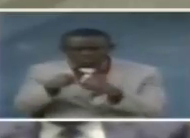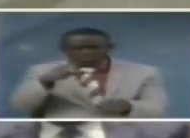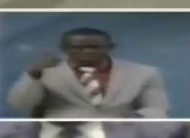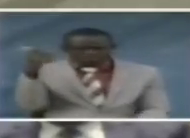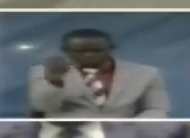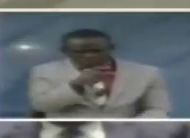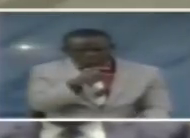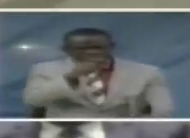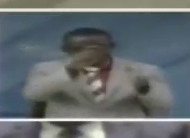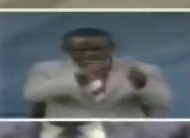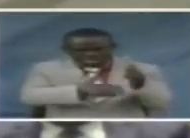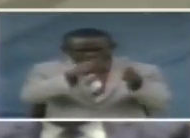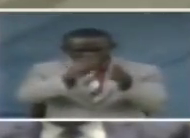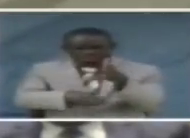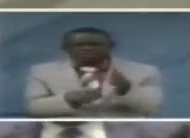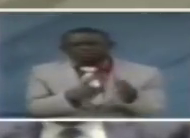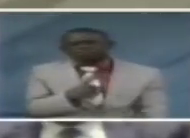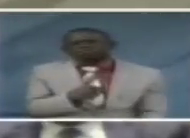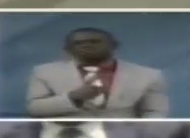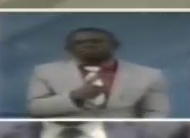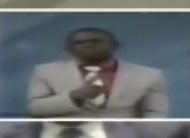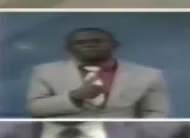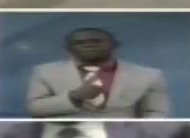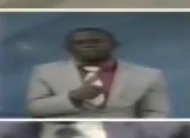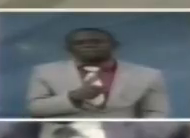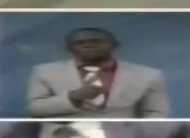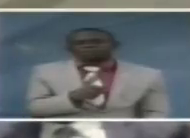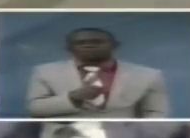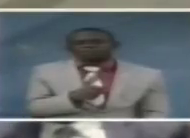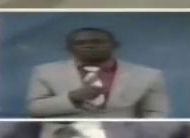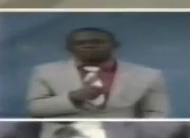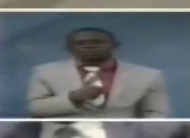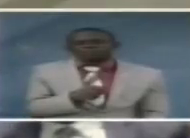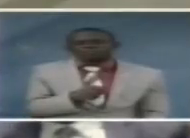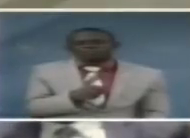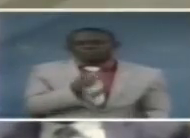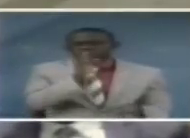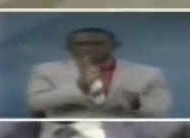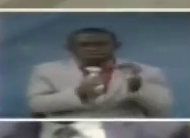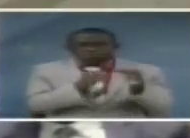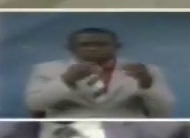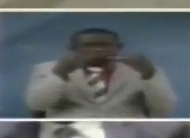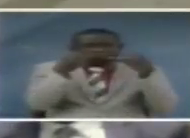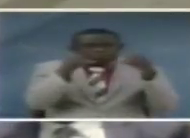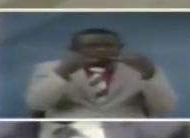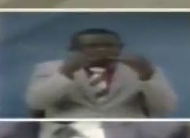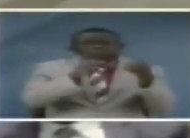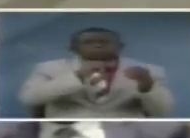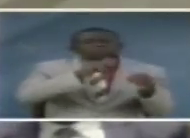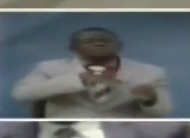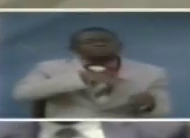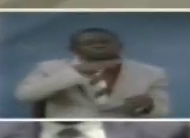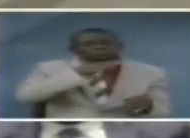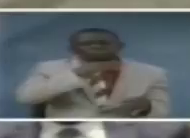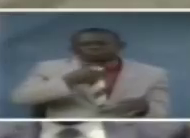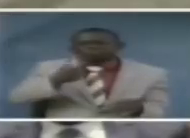can charge a base tax where there is insufficient information on